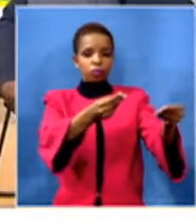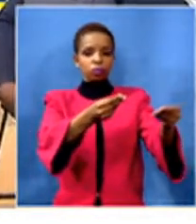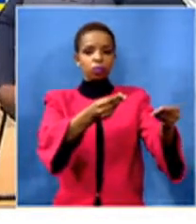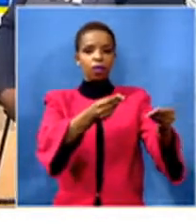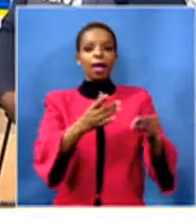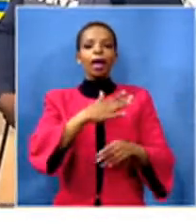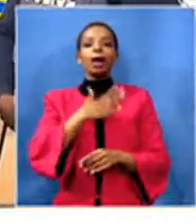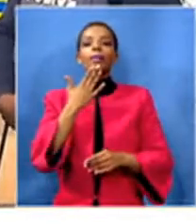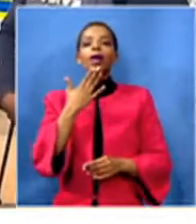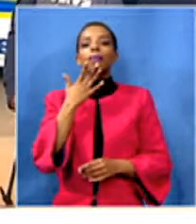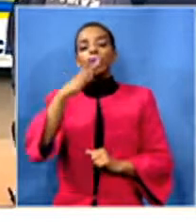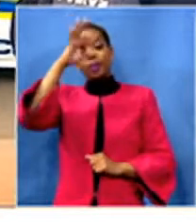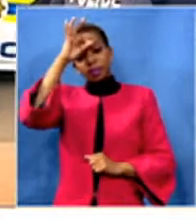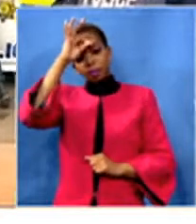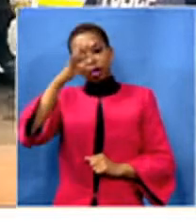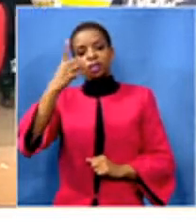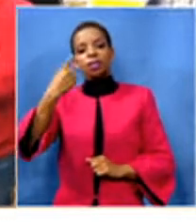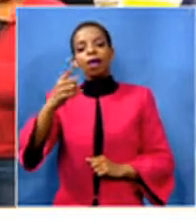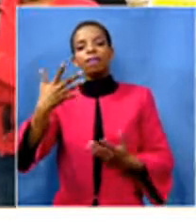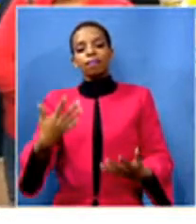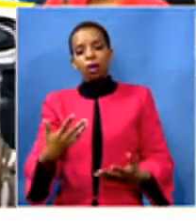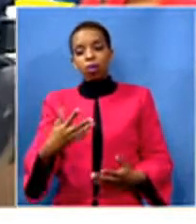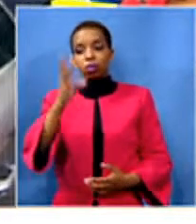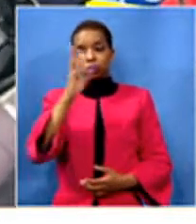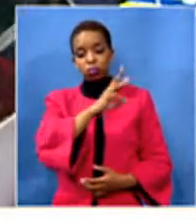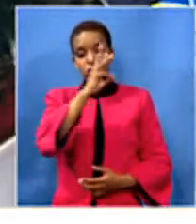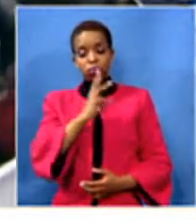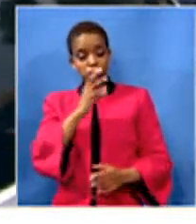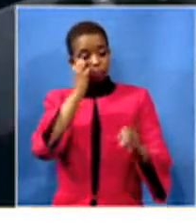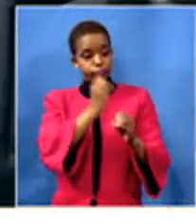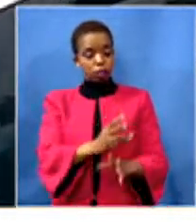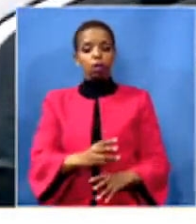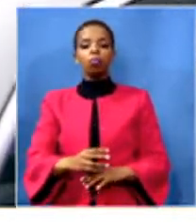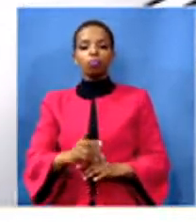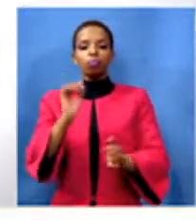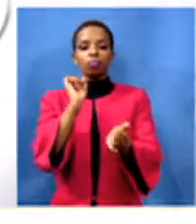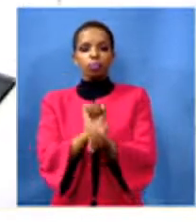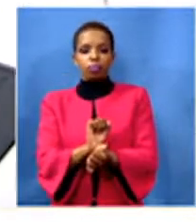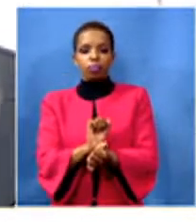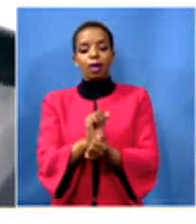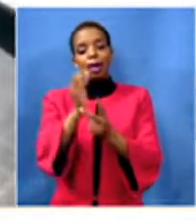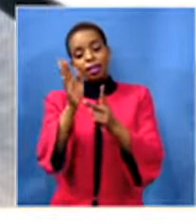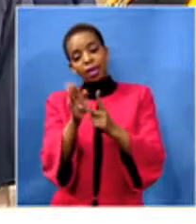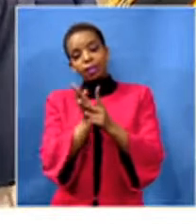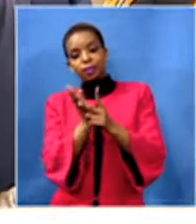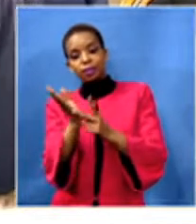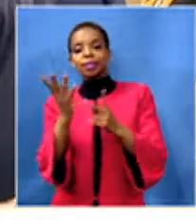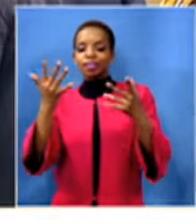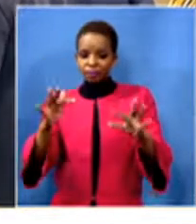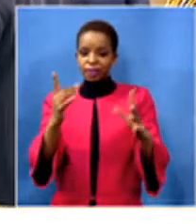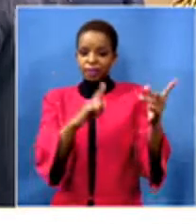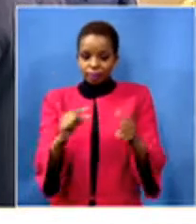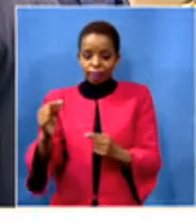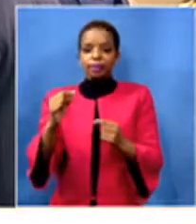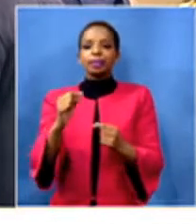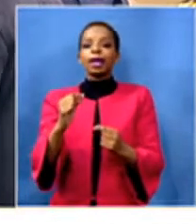to prevent him from continuing with his misconduct. Then thereafter, if the crime has been committed and has been reported to the police, either